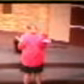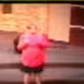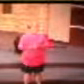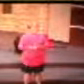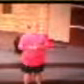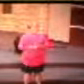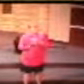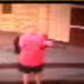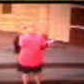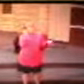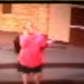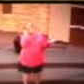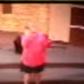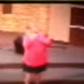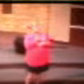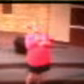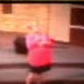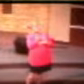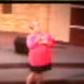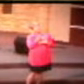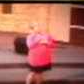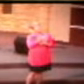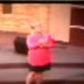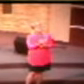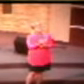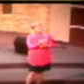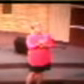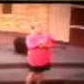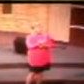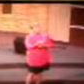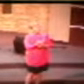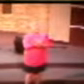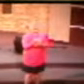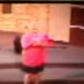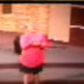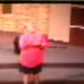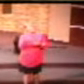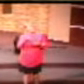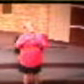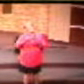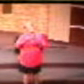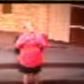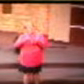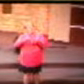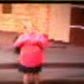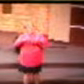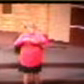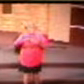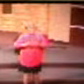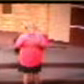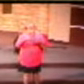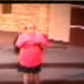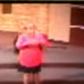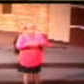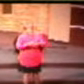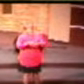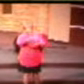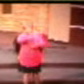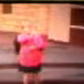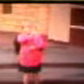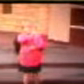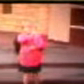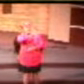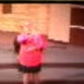I think it's interesting, Santa Teresa, the Santa Teresa crossing. And I thought, as I made my way there, that